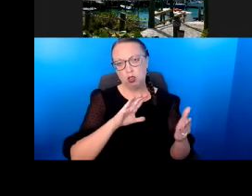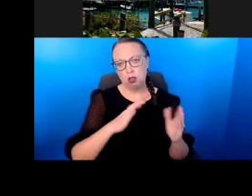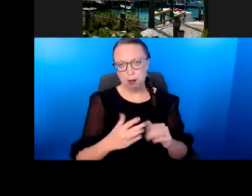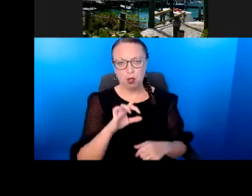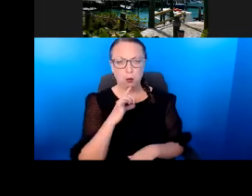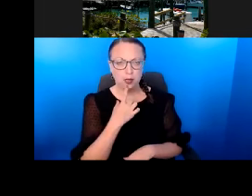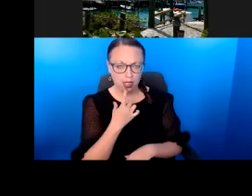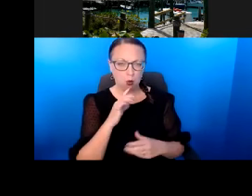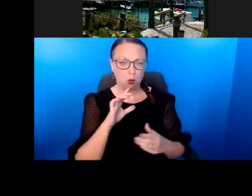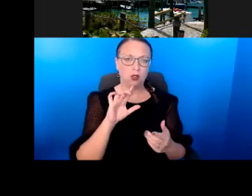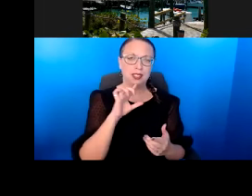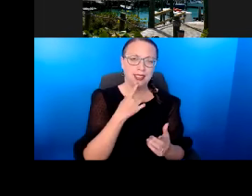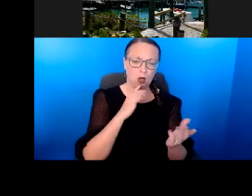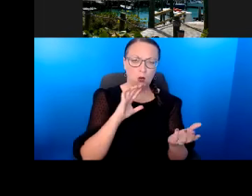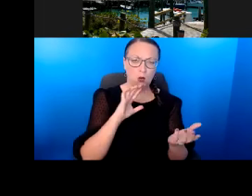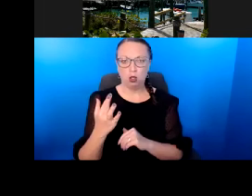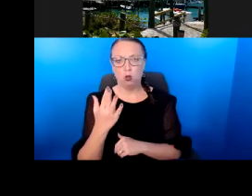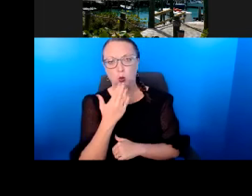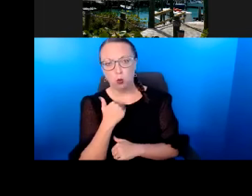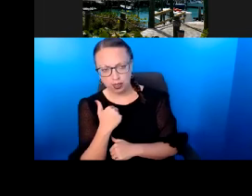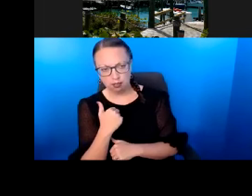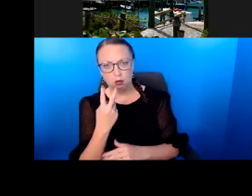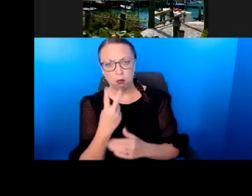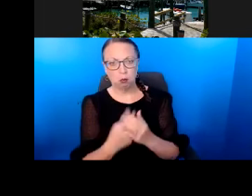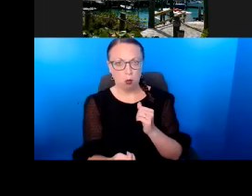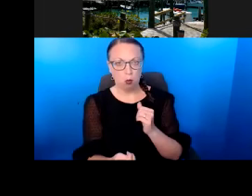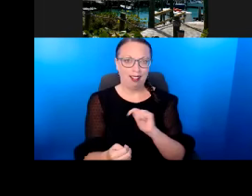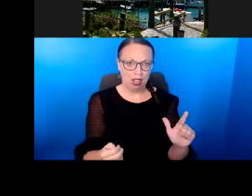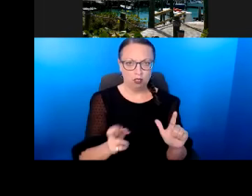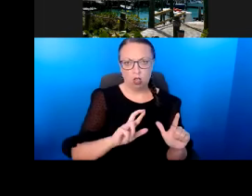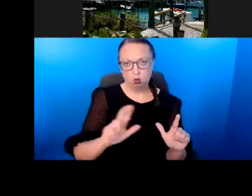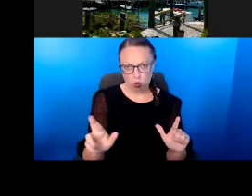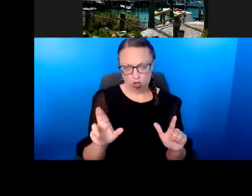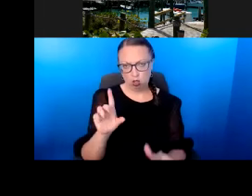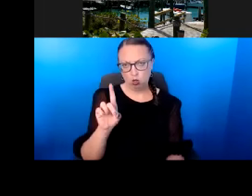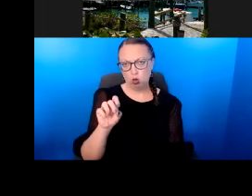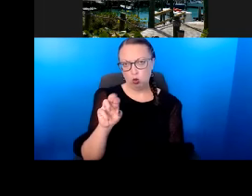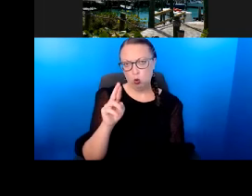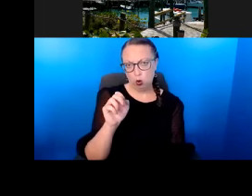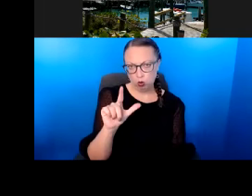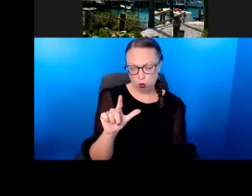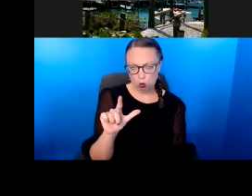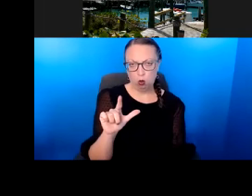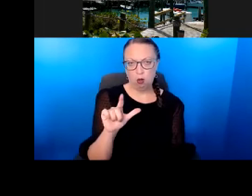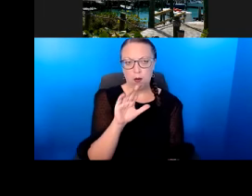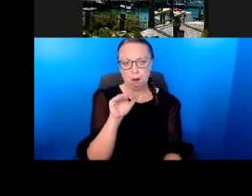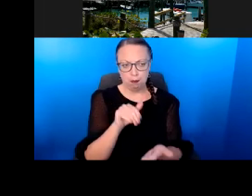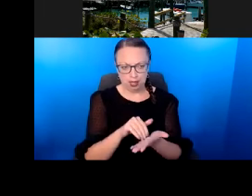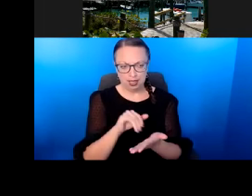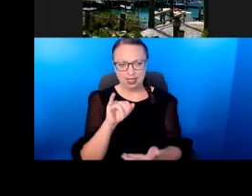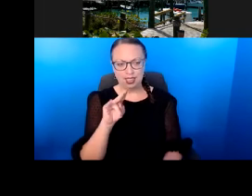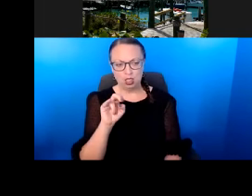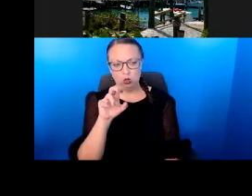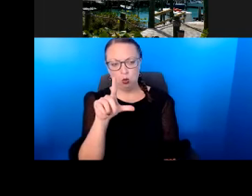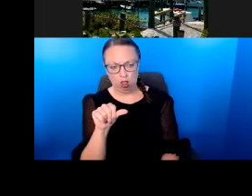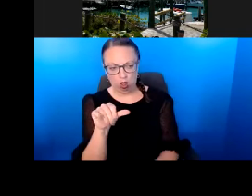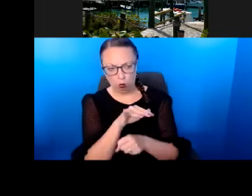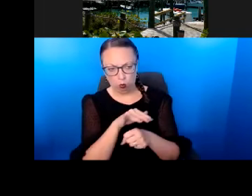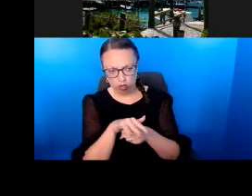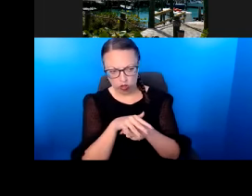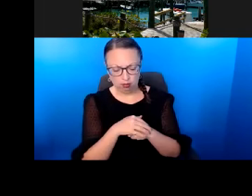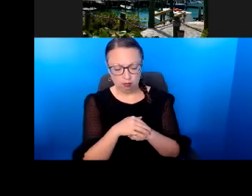sour in both the left and right dorsal mid-insula region. Okay, so now